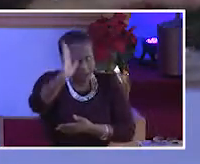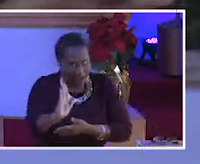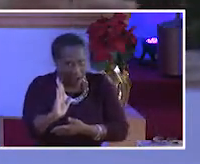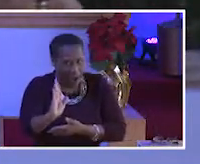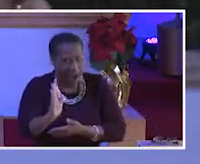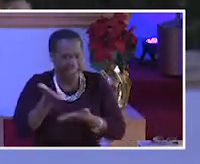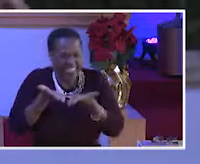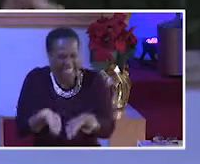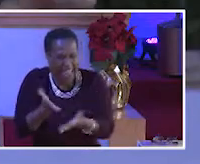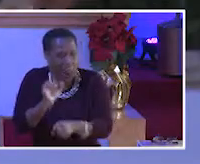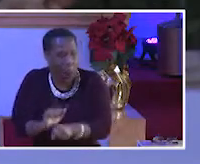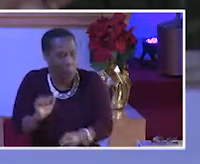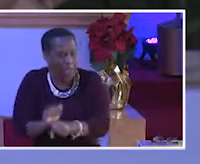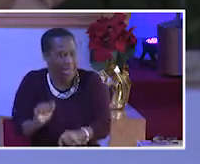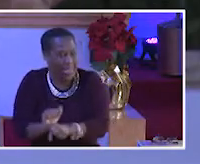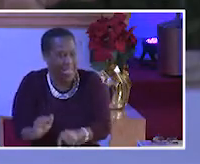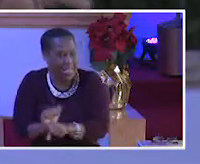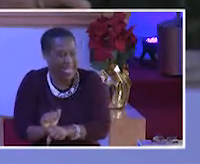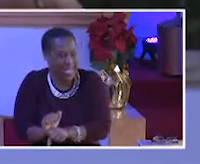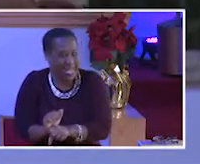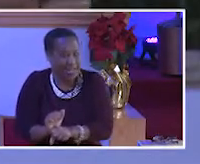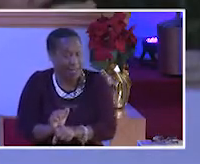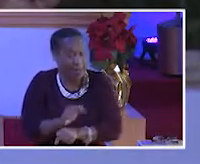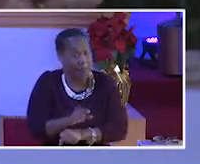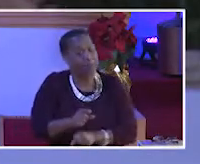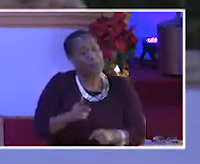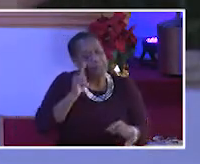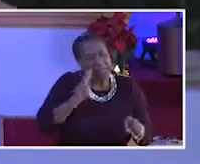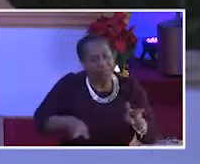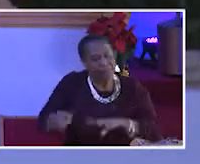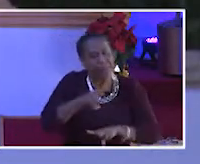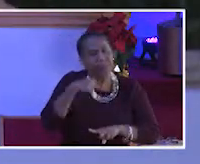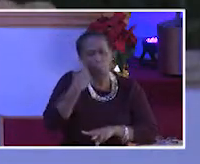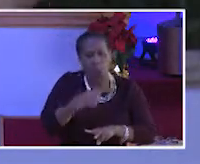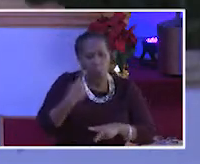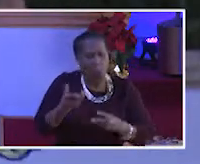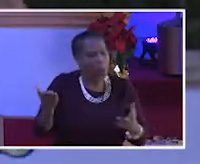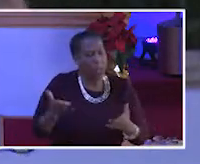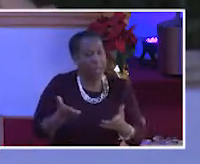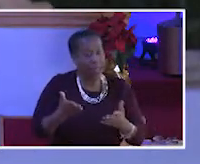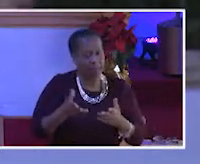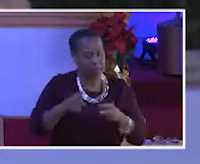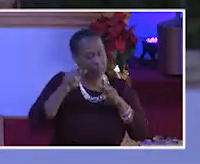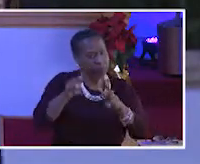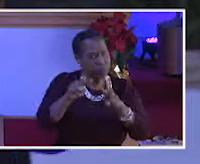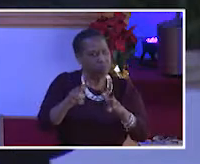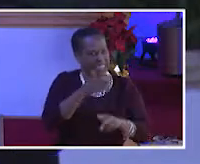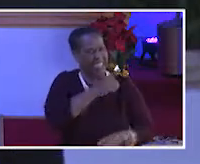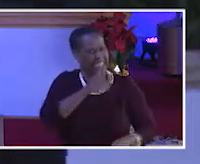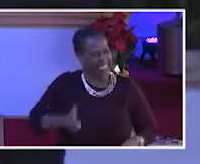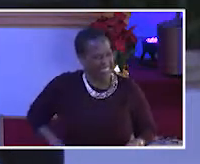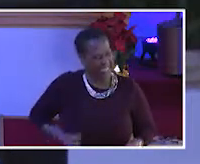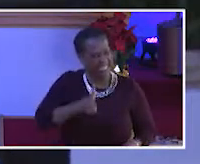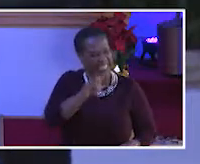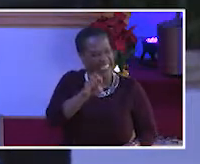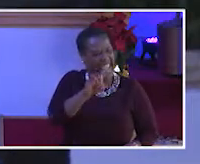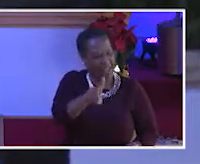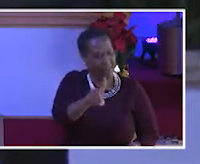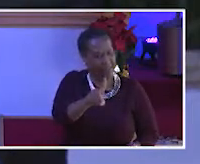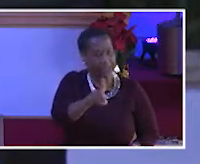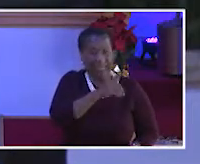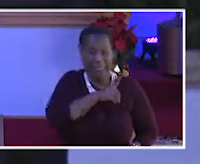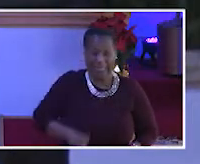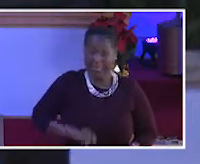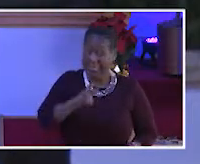at work. Look here at who they lift up. David, who is by all accounts a